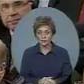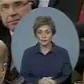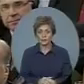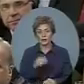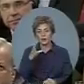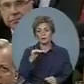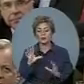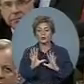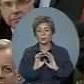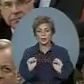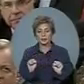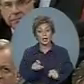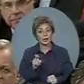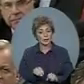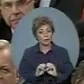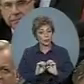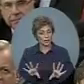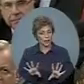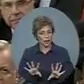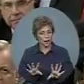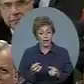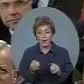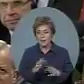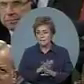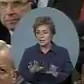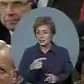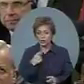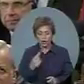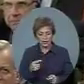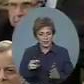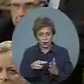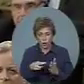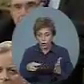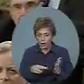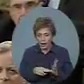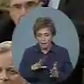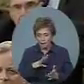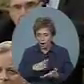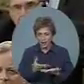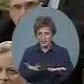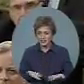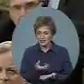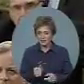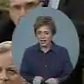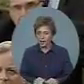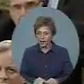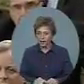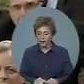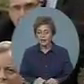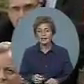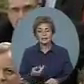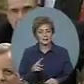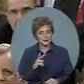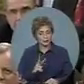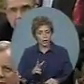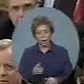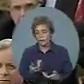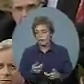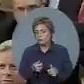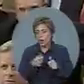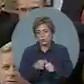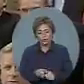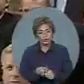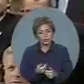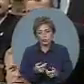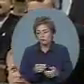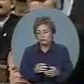has denied that reports exist. There was a general application for all reports. Now, Mr. Speaker, I just heard something in this House from